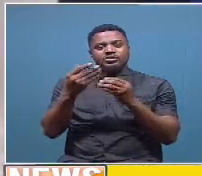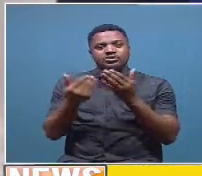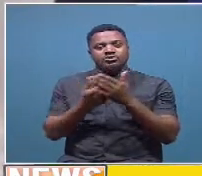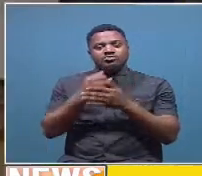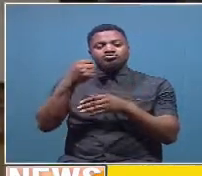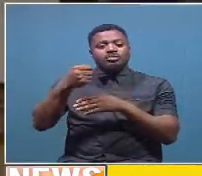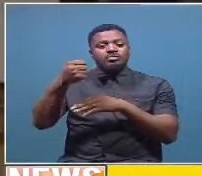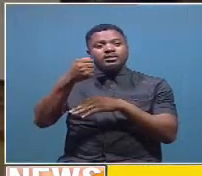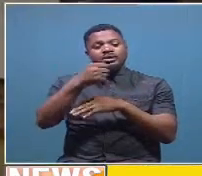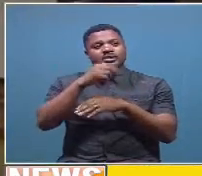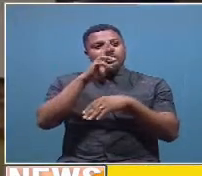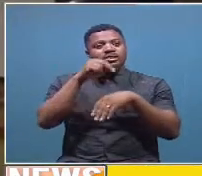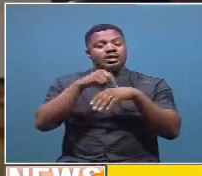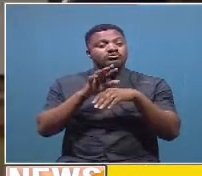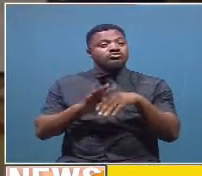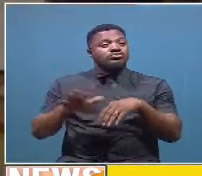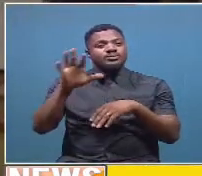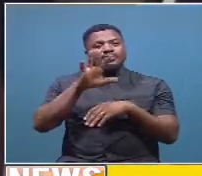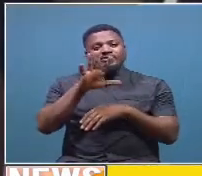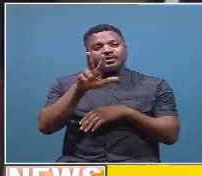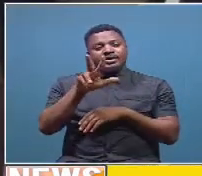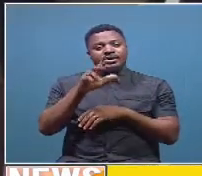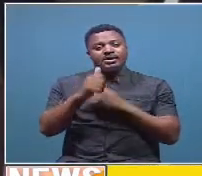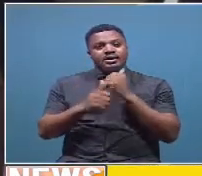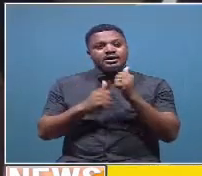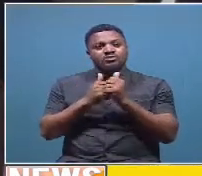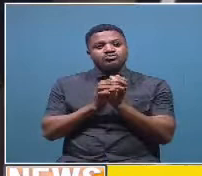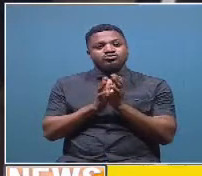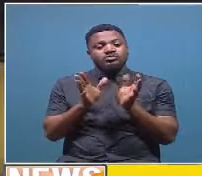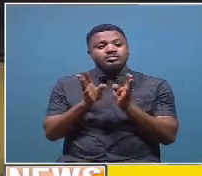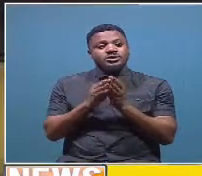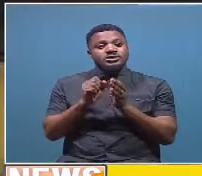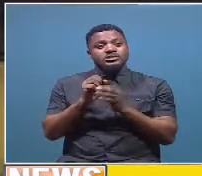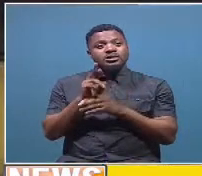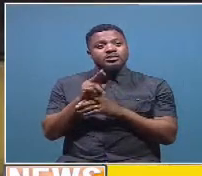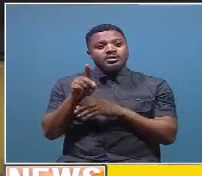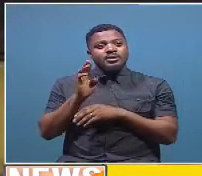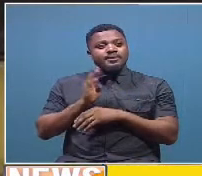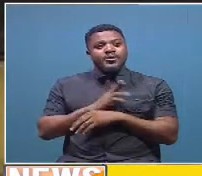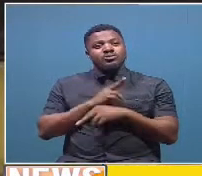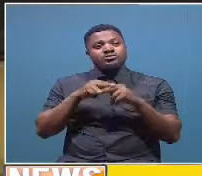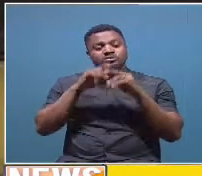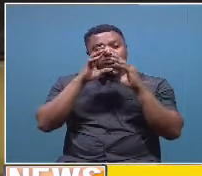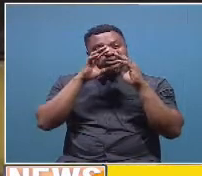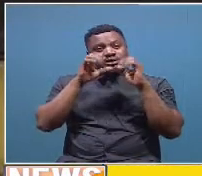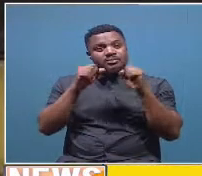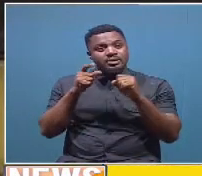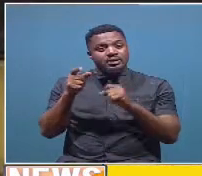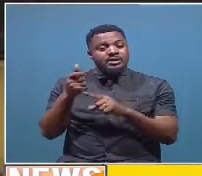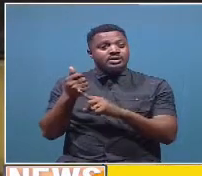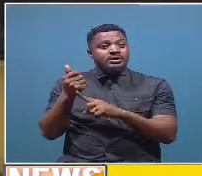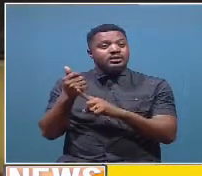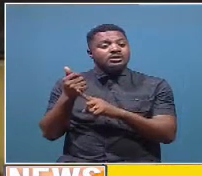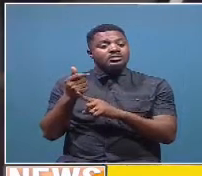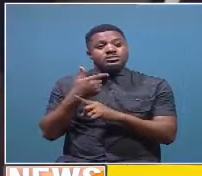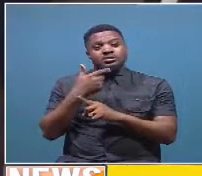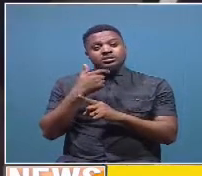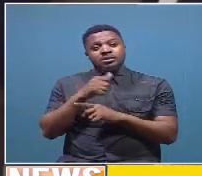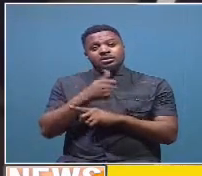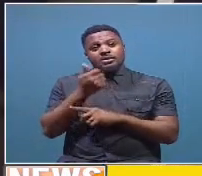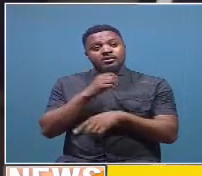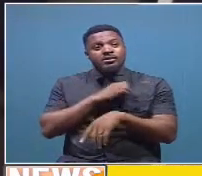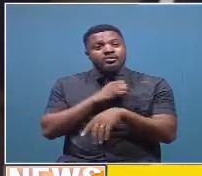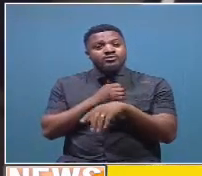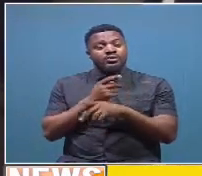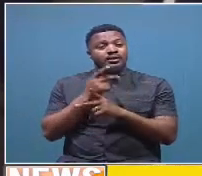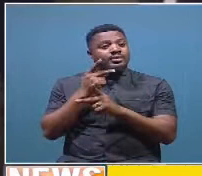stations nationwide. At the 53rd annual general meeting in Accra, the board chair, Mr. Reginald Lai, said other efforts